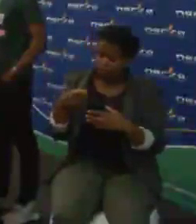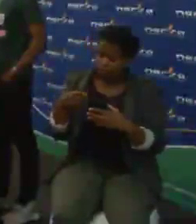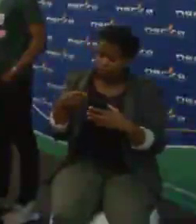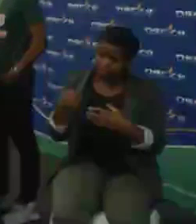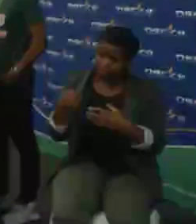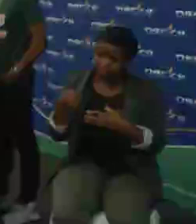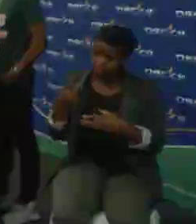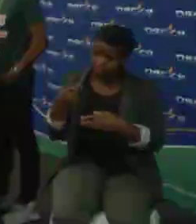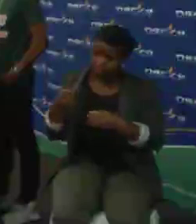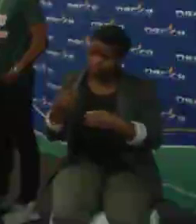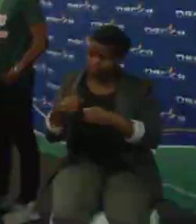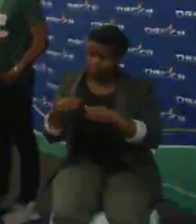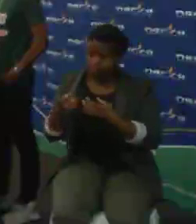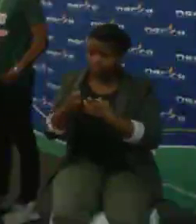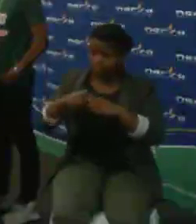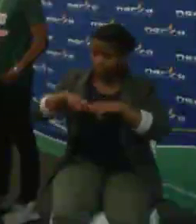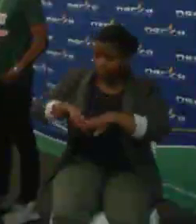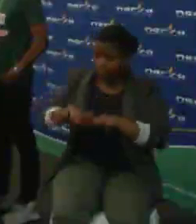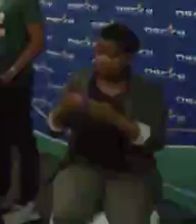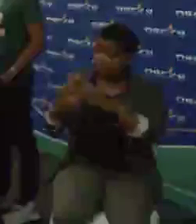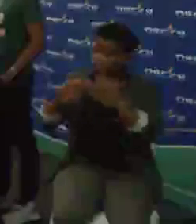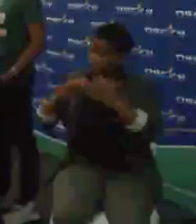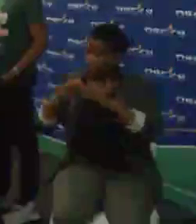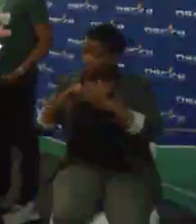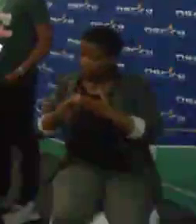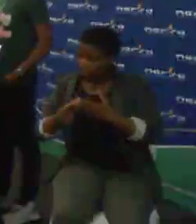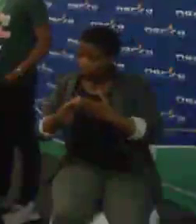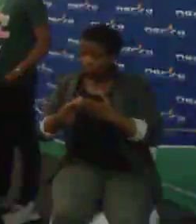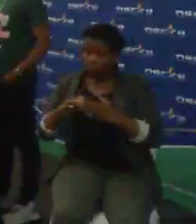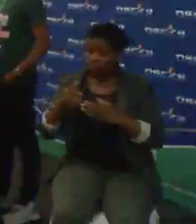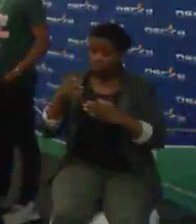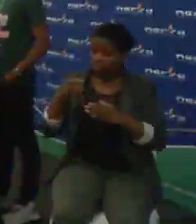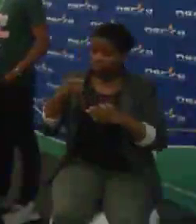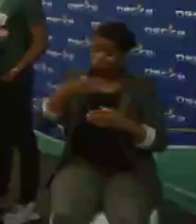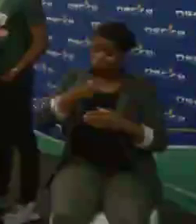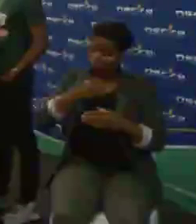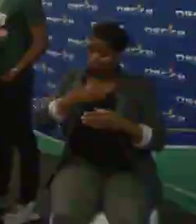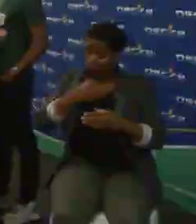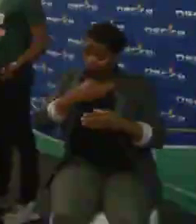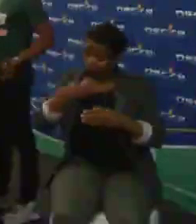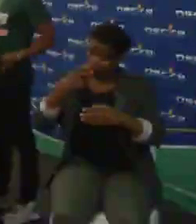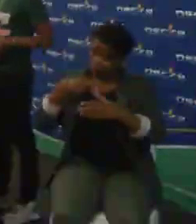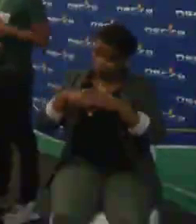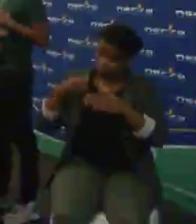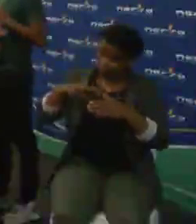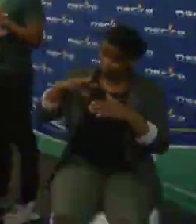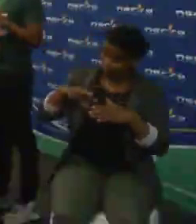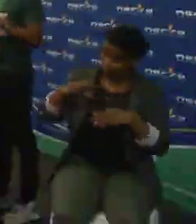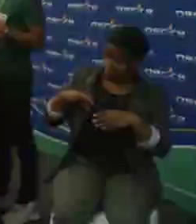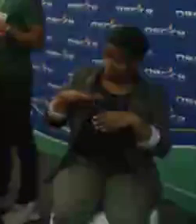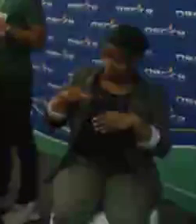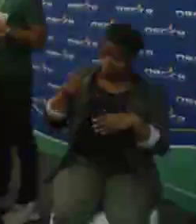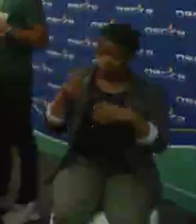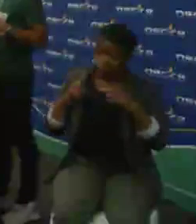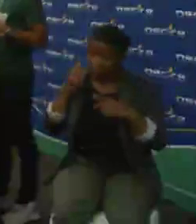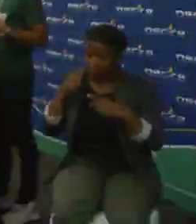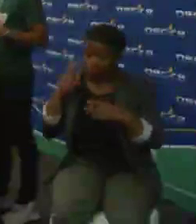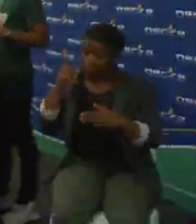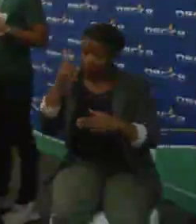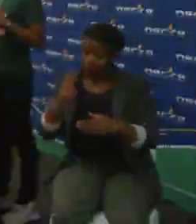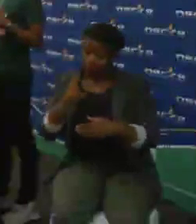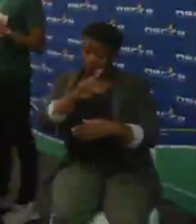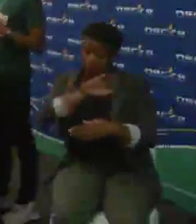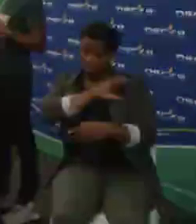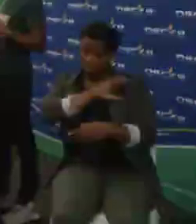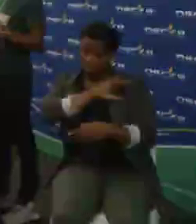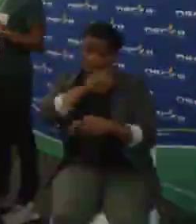essentially subsidizing households through its own revenue. We thought that it was a result of one customer